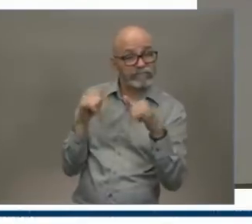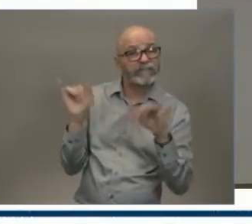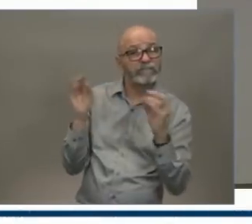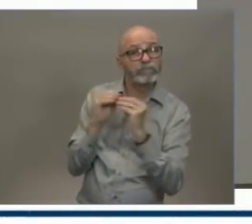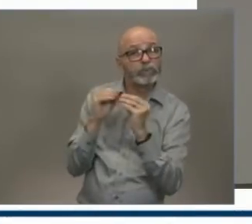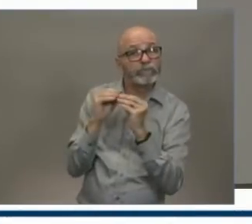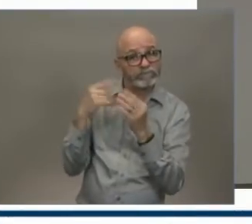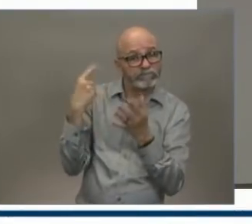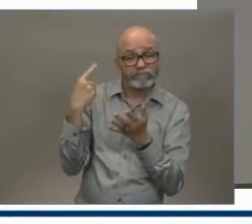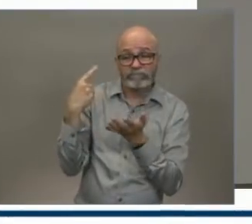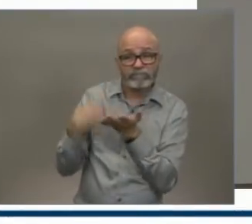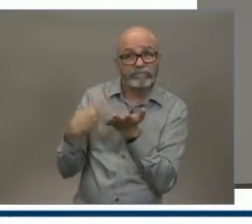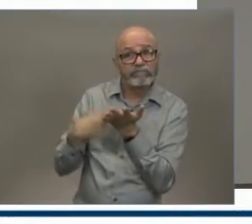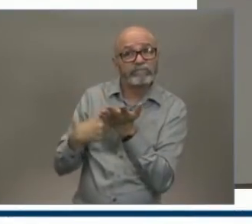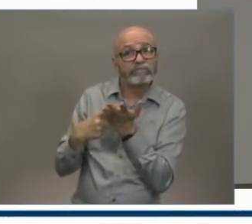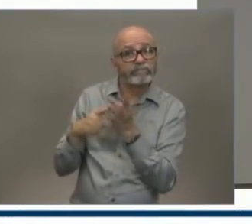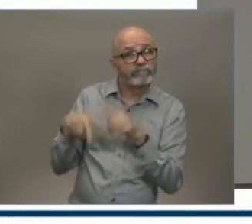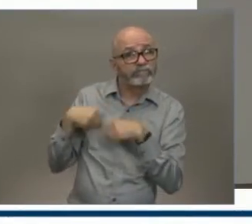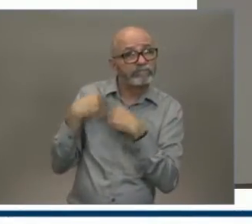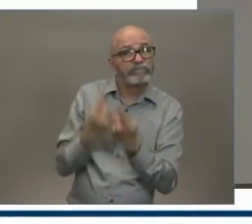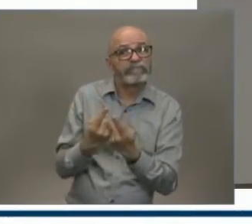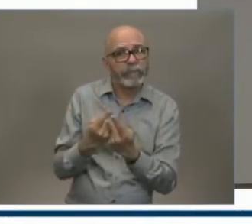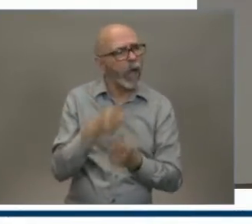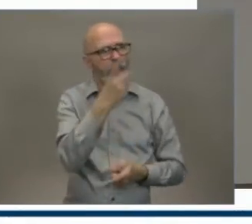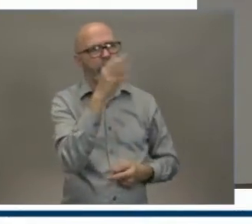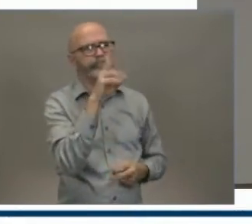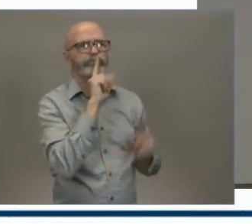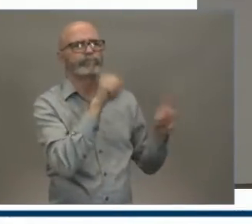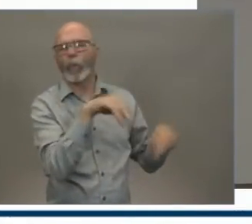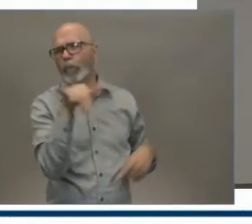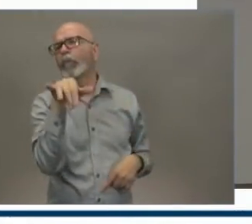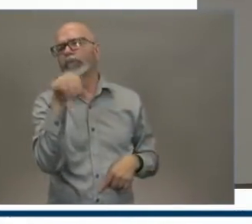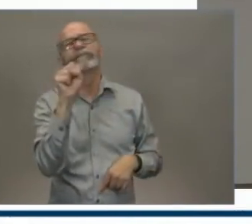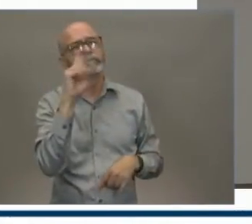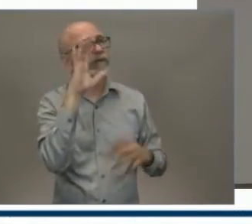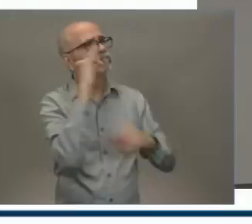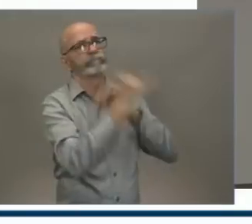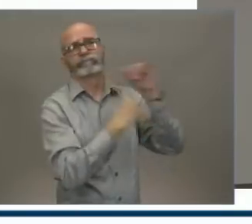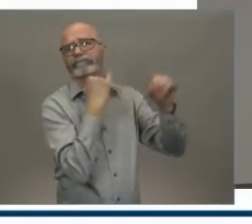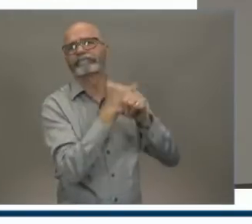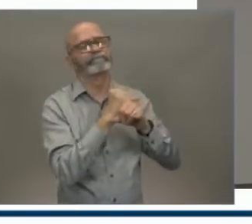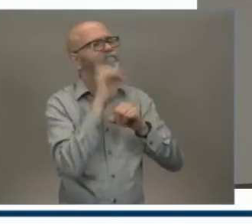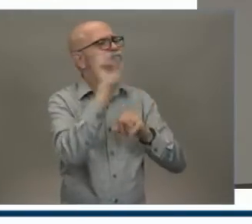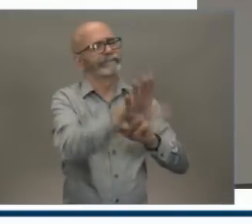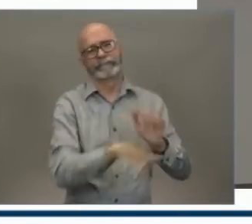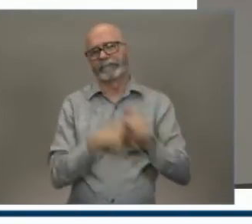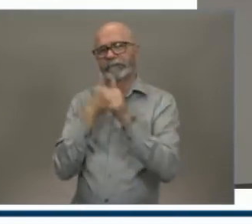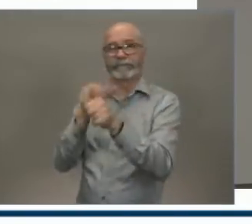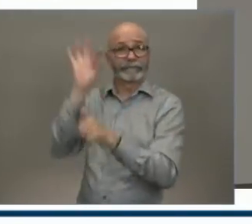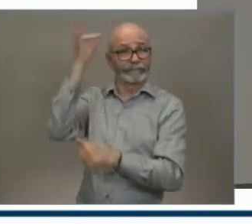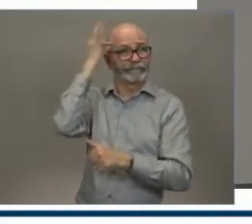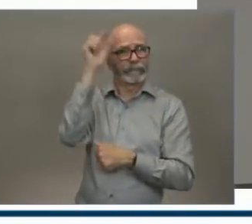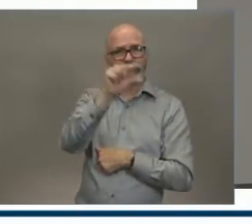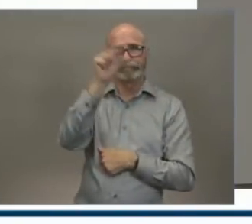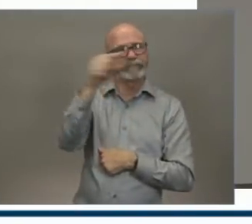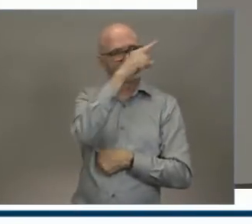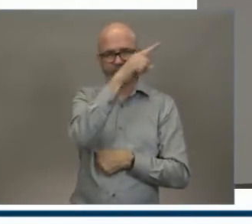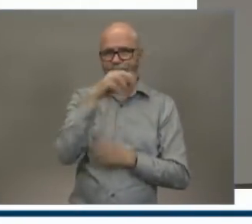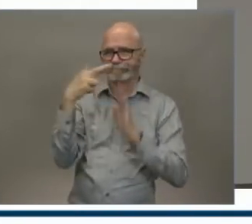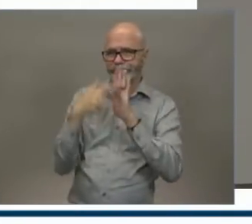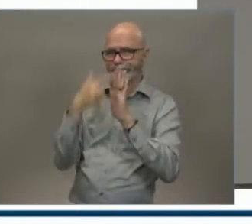ongoing discussion. People coming from outside the country, they're under the federal requirement, Federal Quarantine Act, and it's